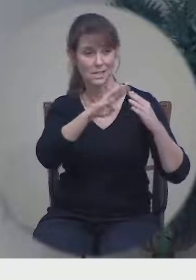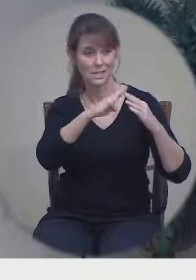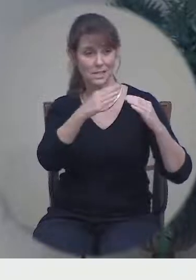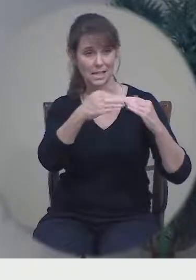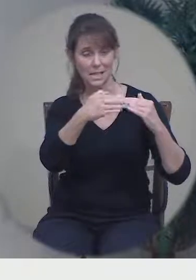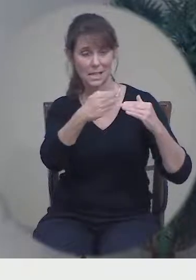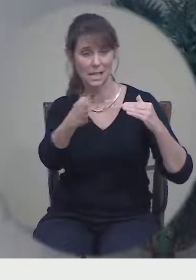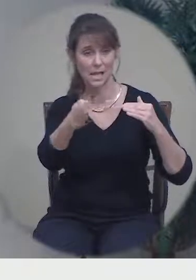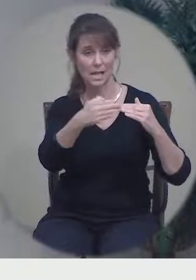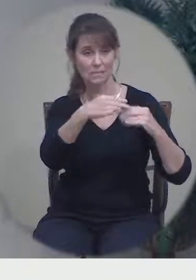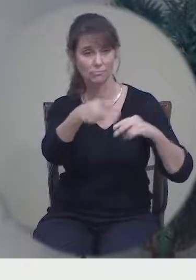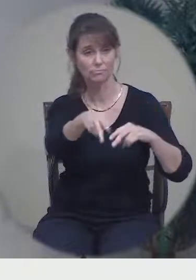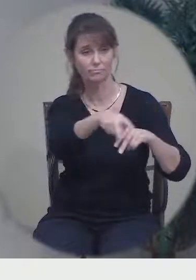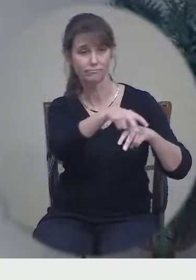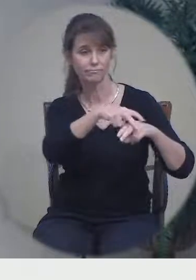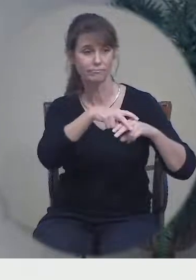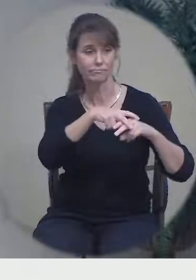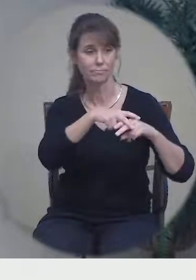regarded as refuse.